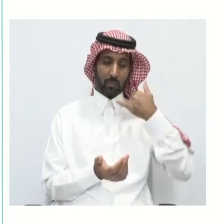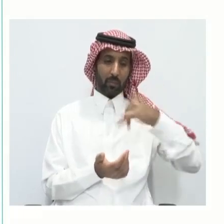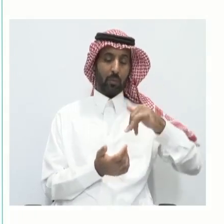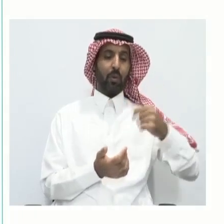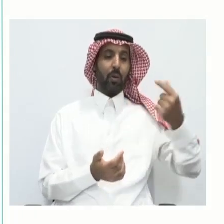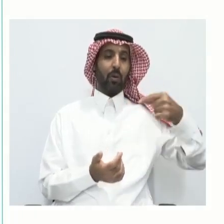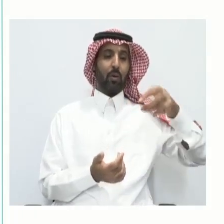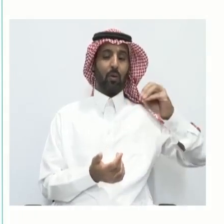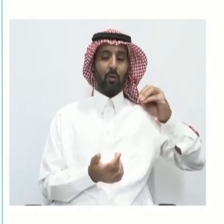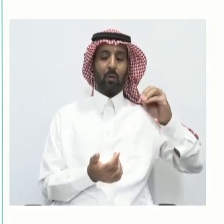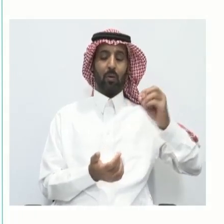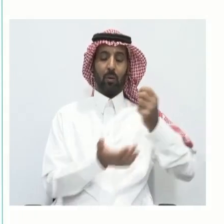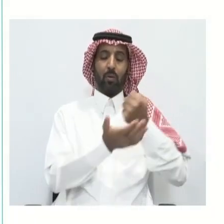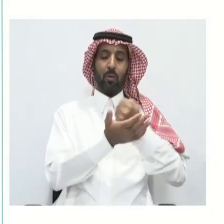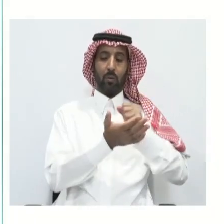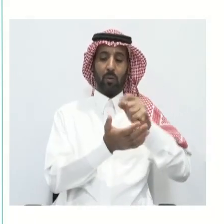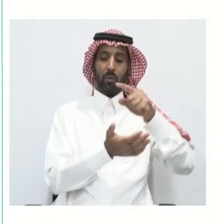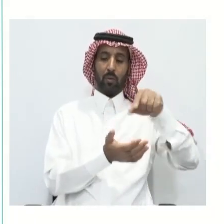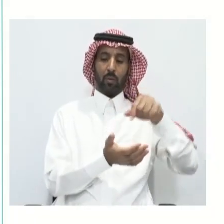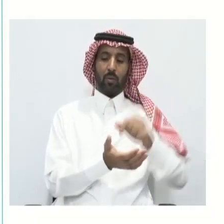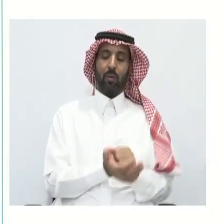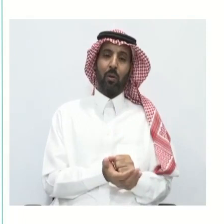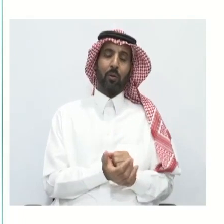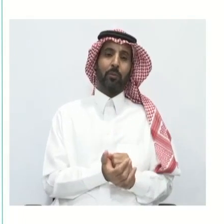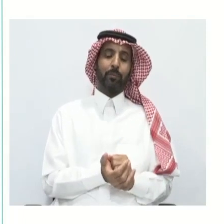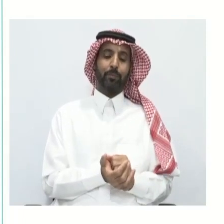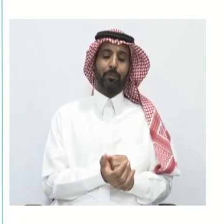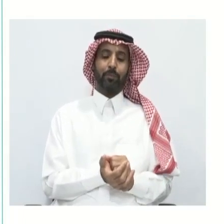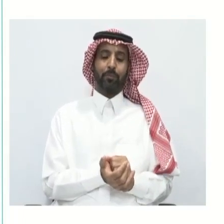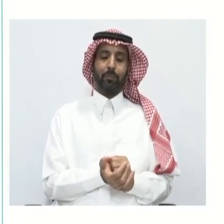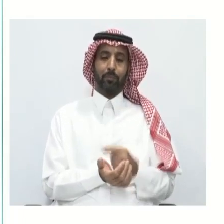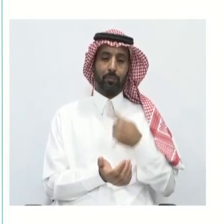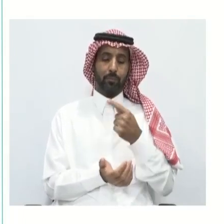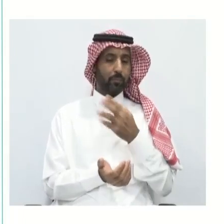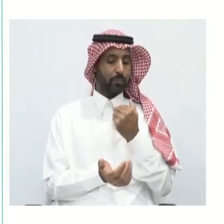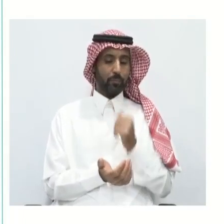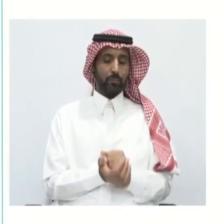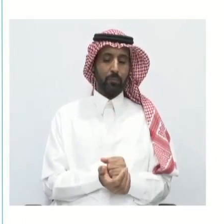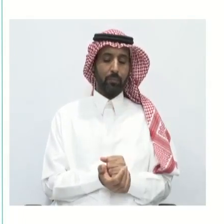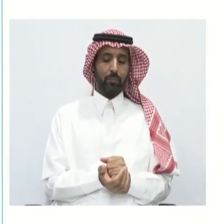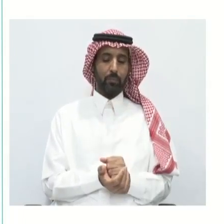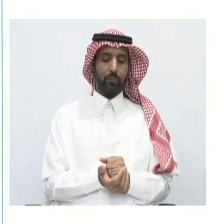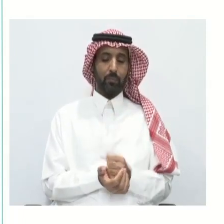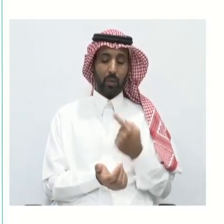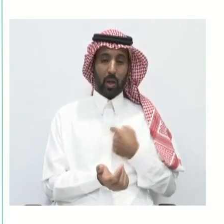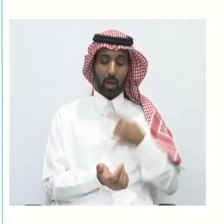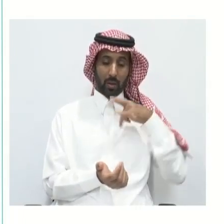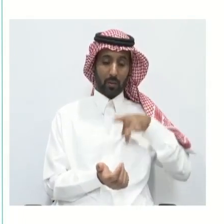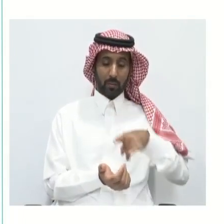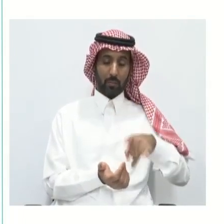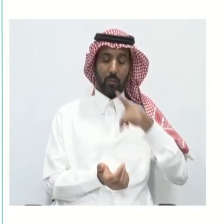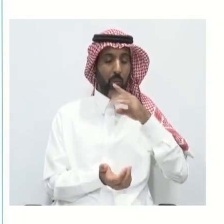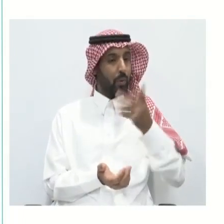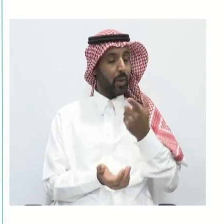the second go, not this one, the first one, going. No, the second go is often omitted. For example, I'm going to